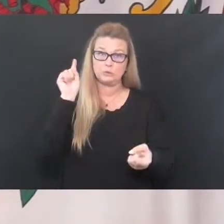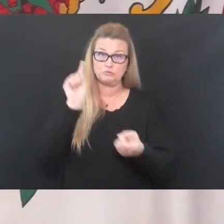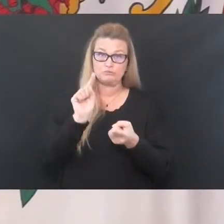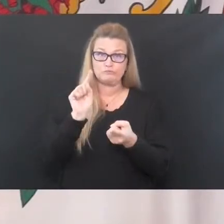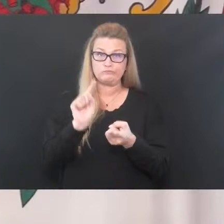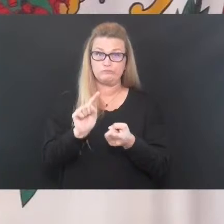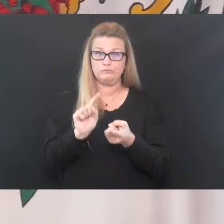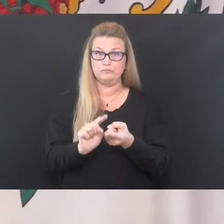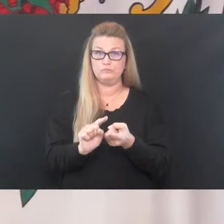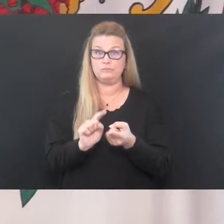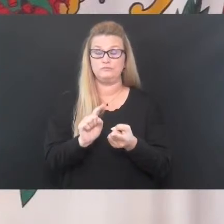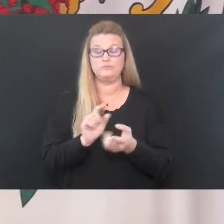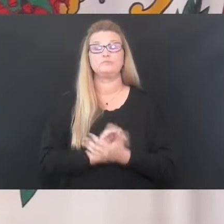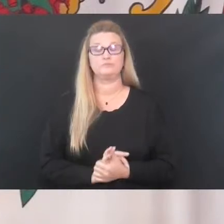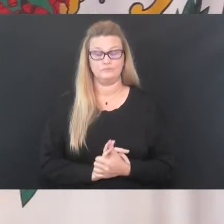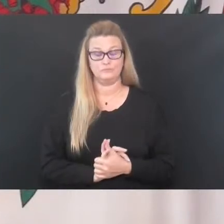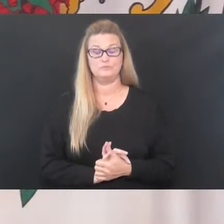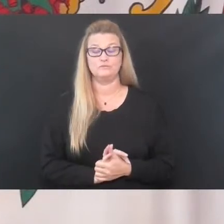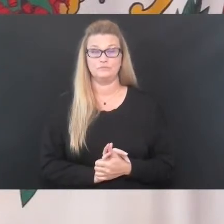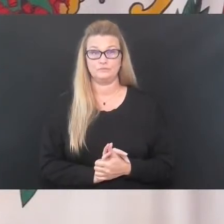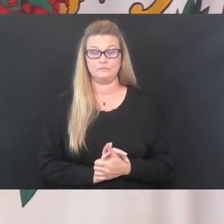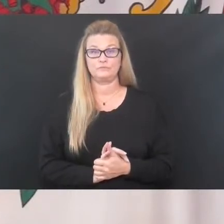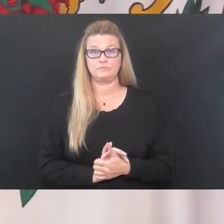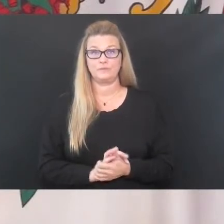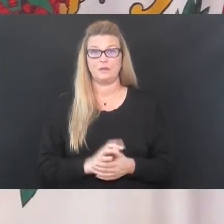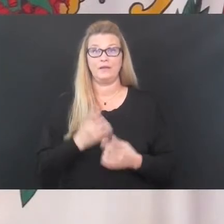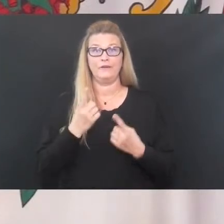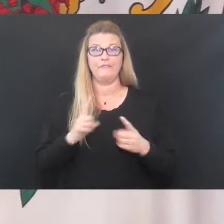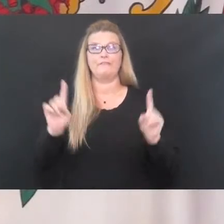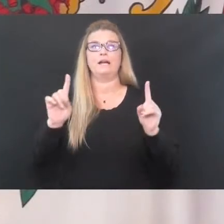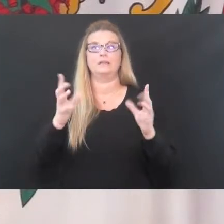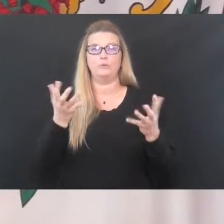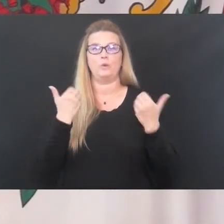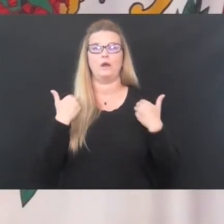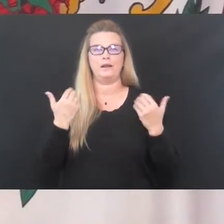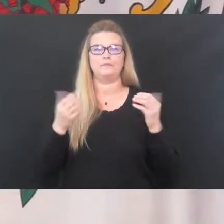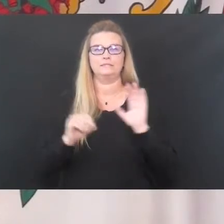level or less and less, and finally we'll get to 0.